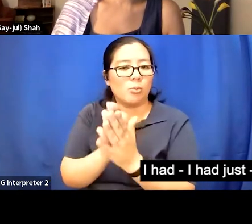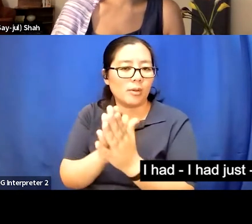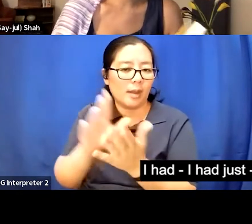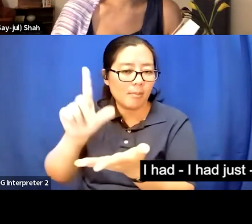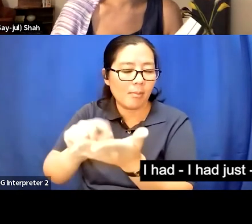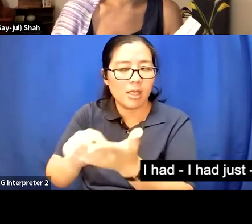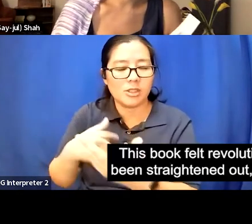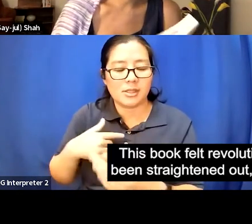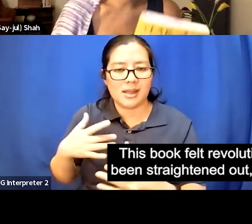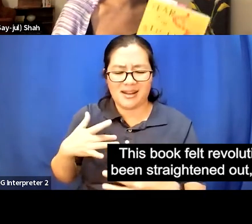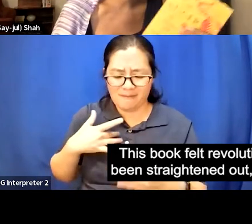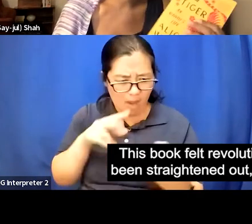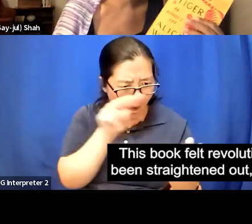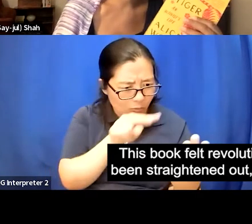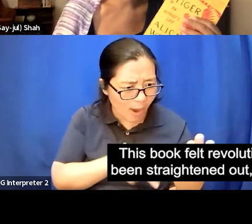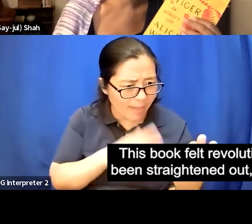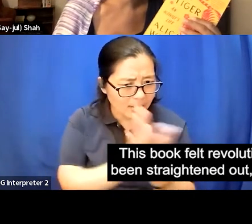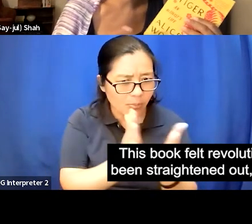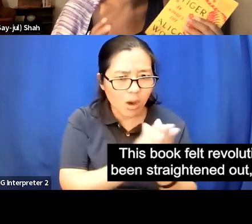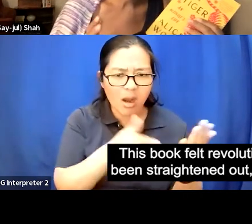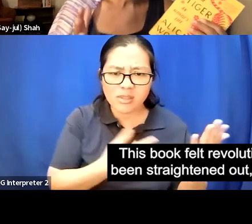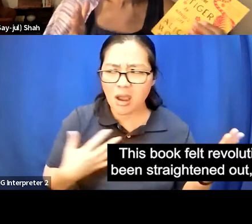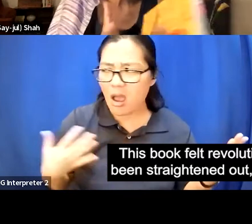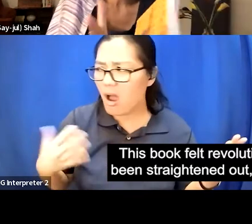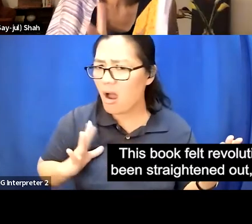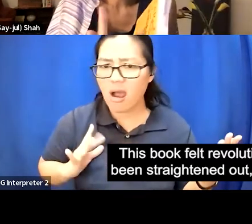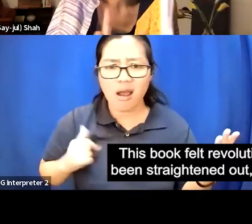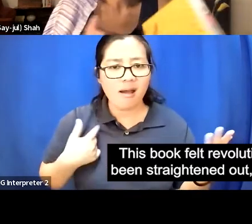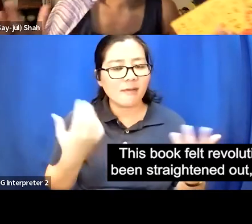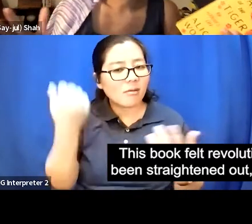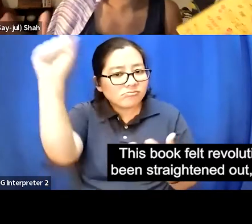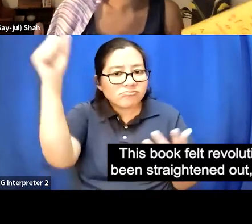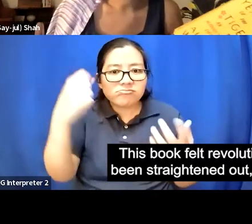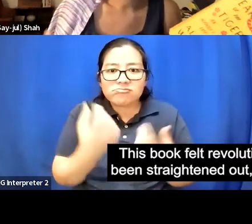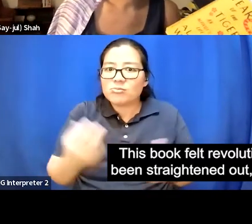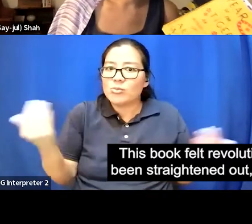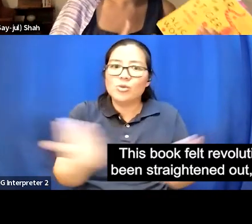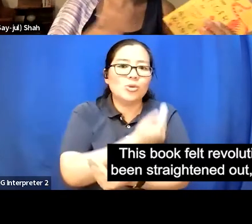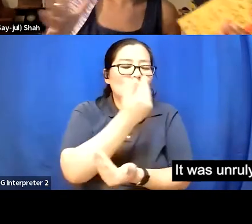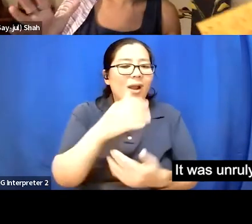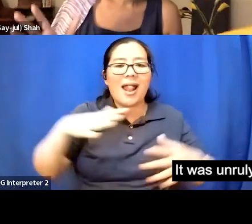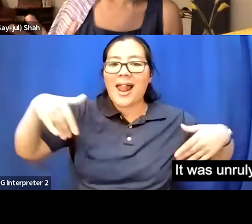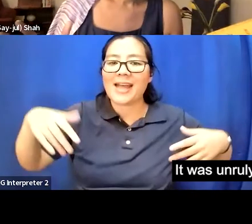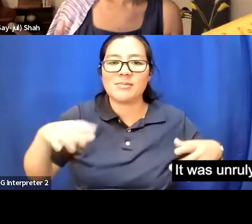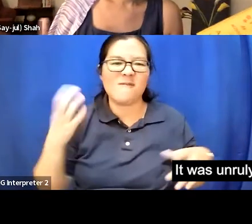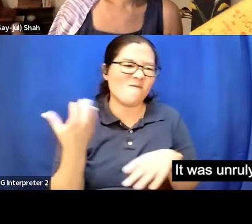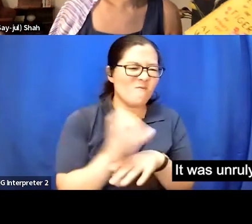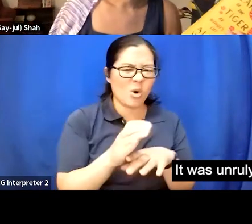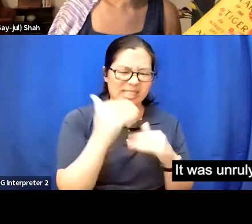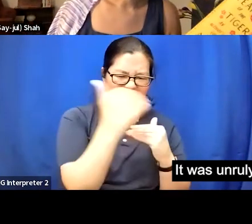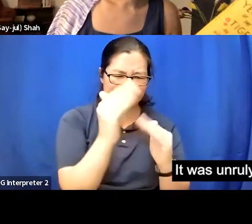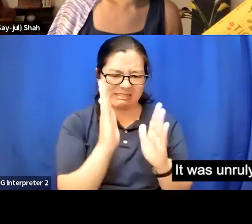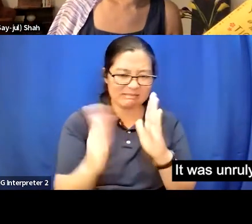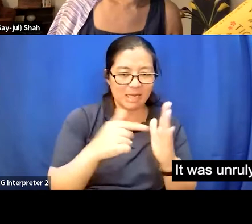it felt revolutionary. This book felt revolutionary because it hadn't been straightened out. It was queer, you know, it was